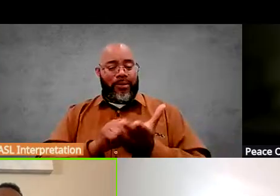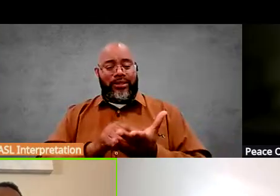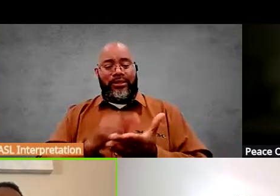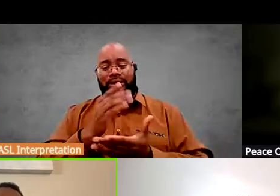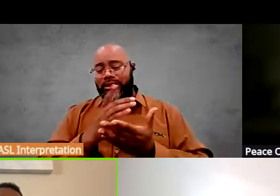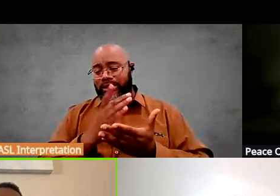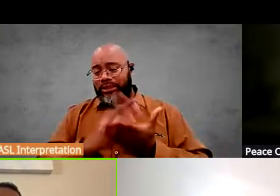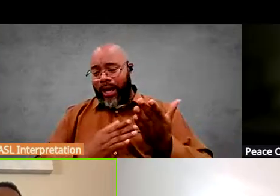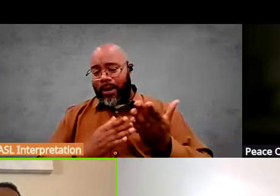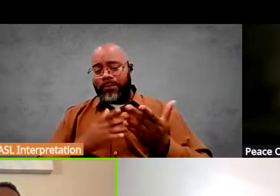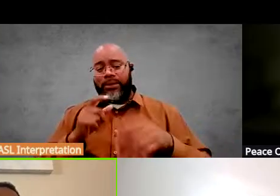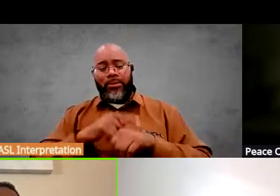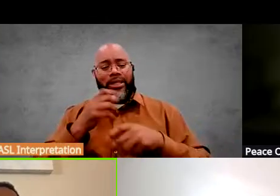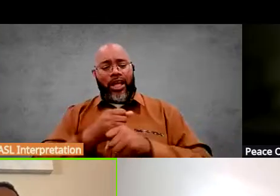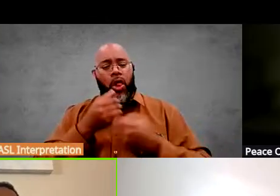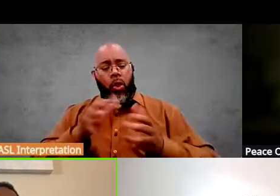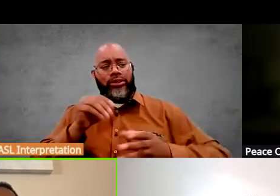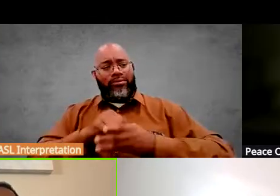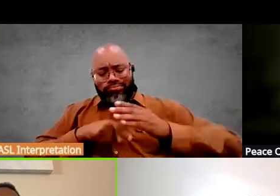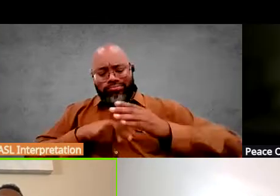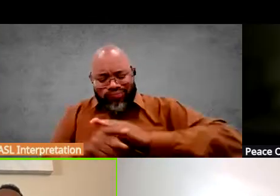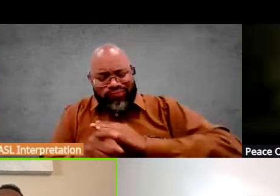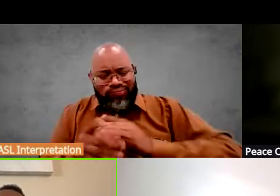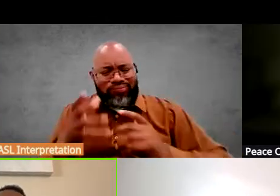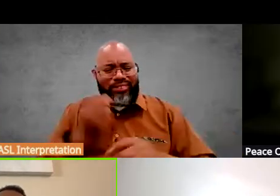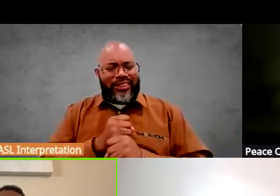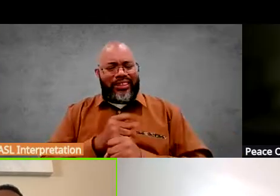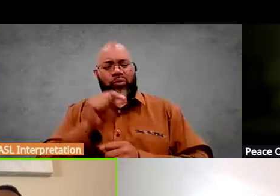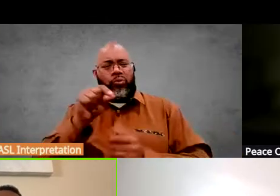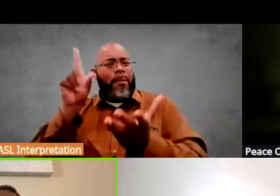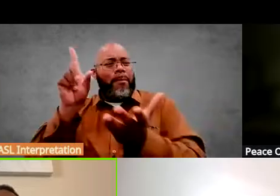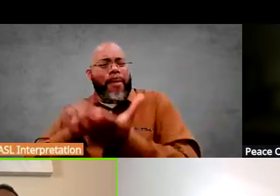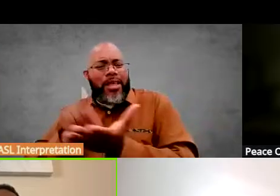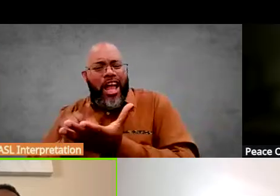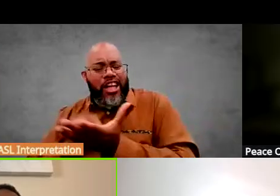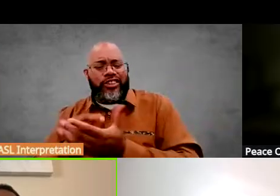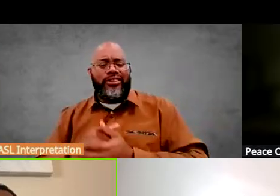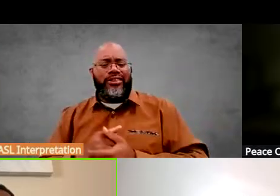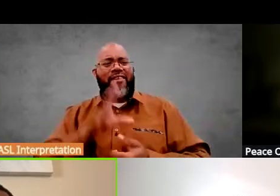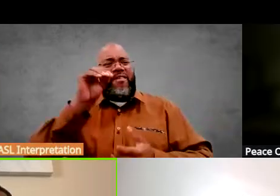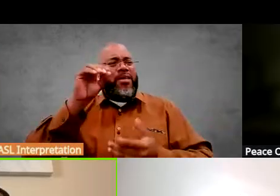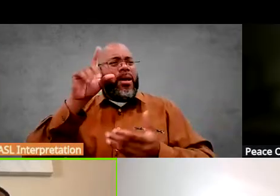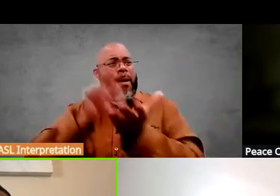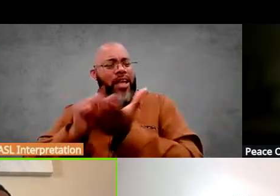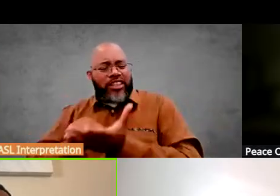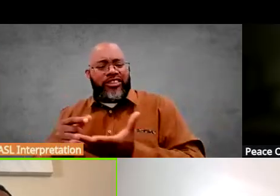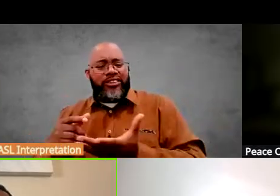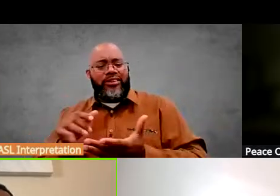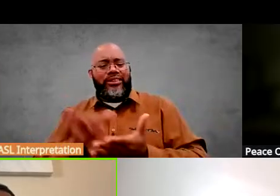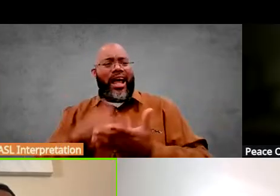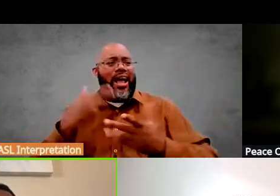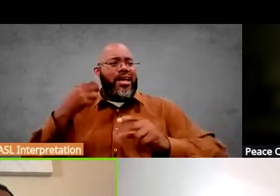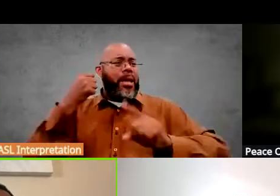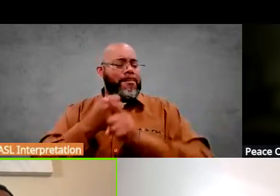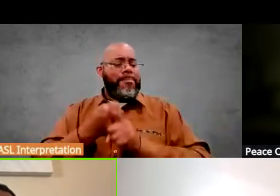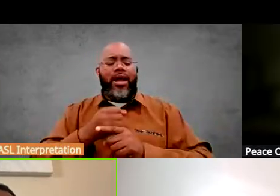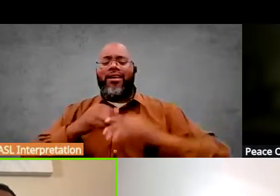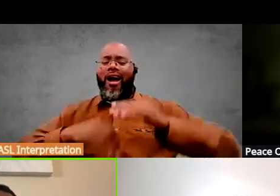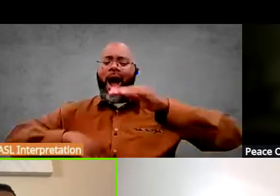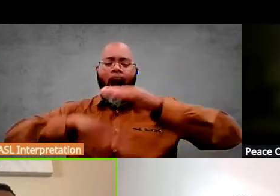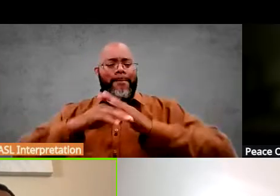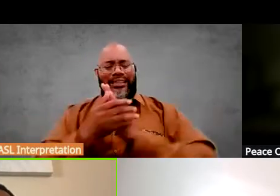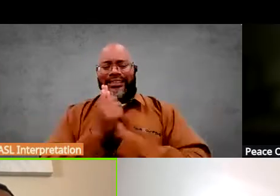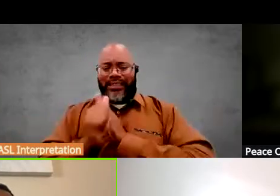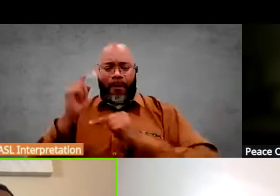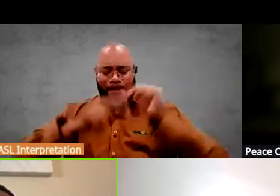get lost in this rabbit hole of getting 20 publication, 50 publication and high impact paper. Optimize skill